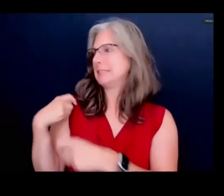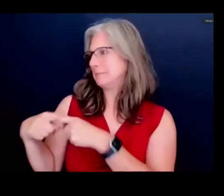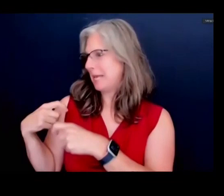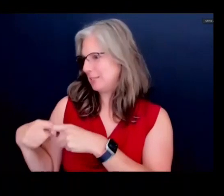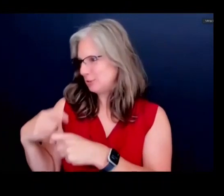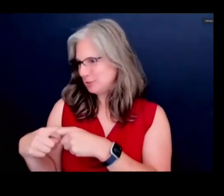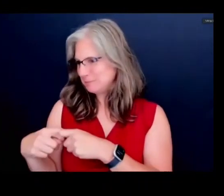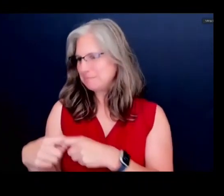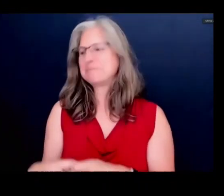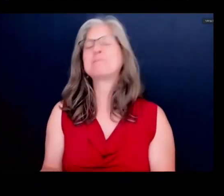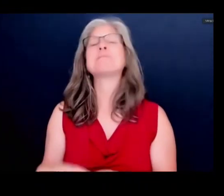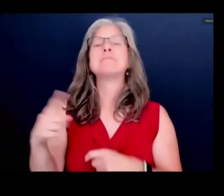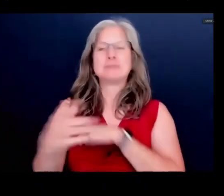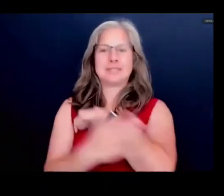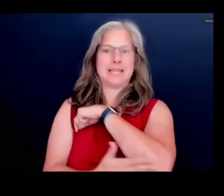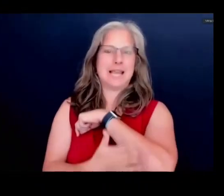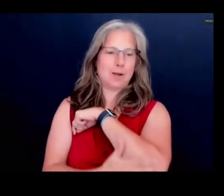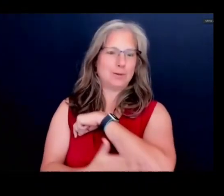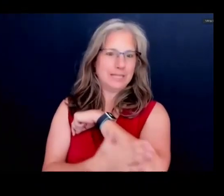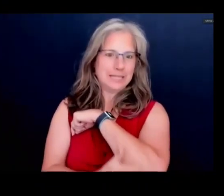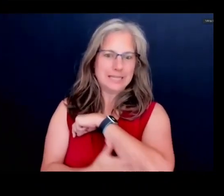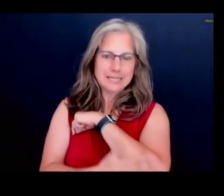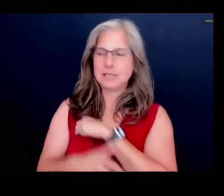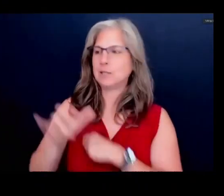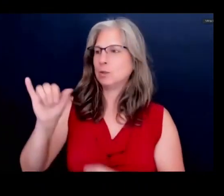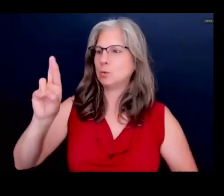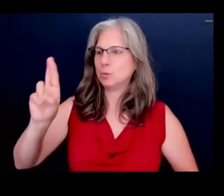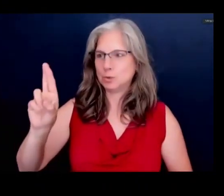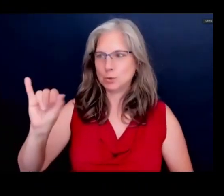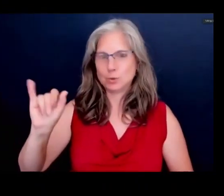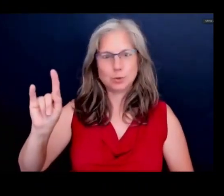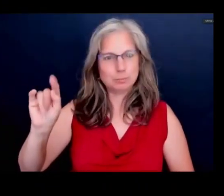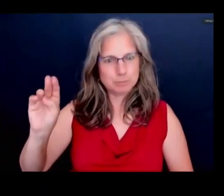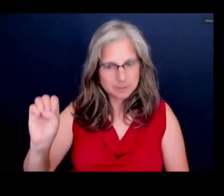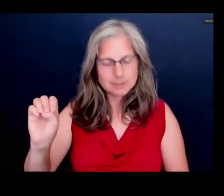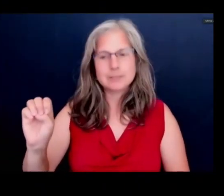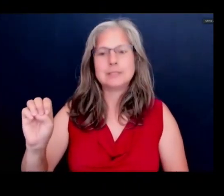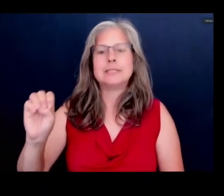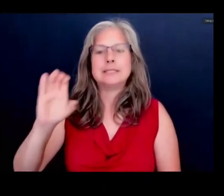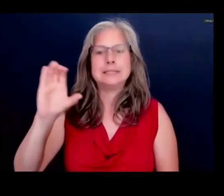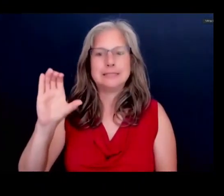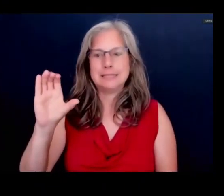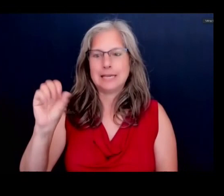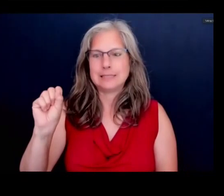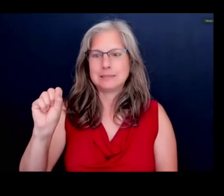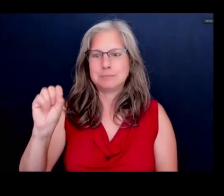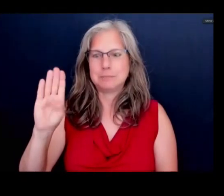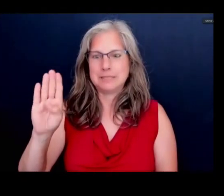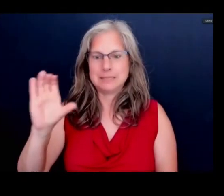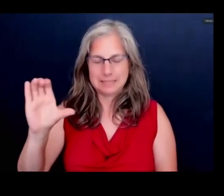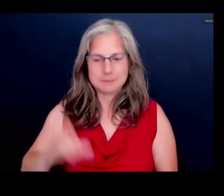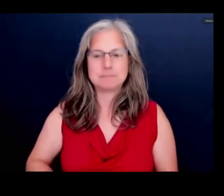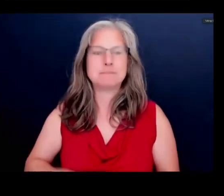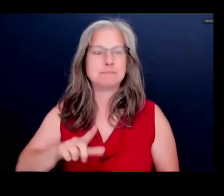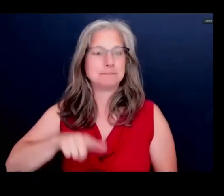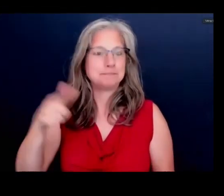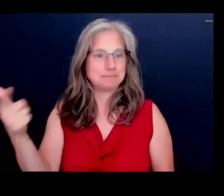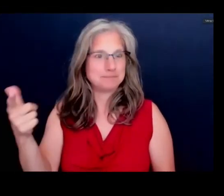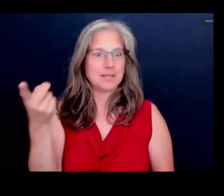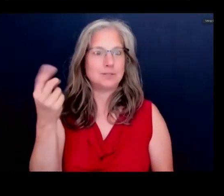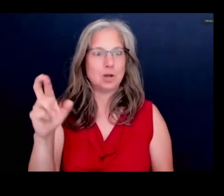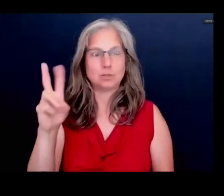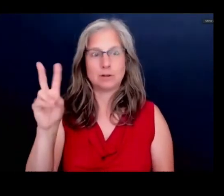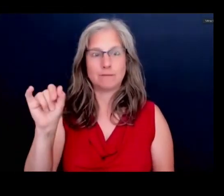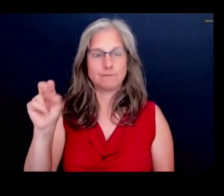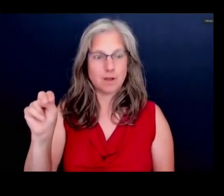Spanish on the county's YouTube channel at CSB TV 20. And with that, I turn it over to County Public